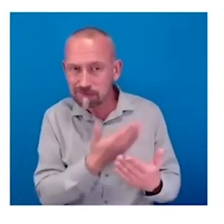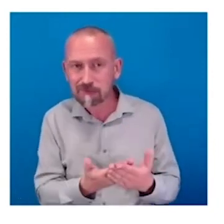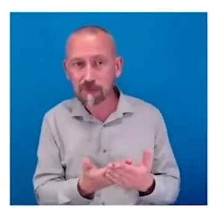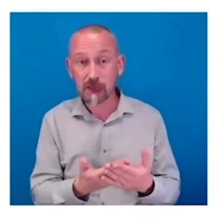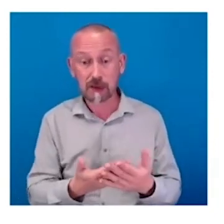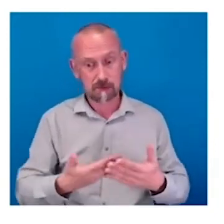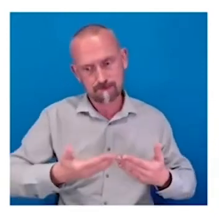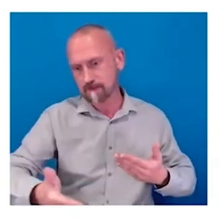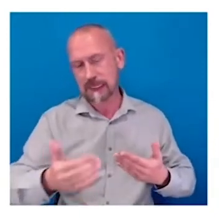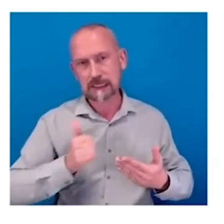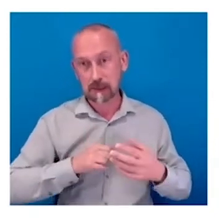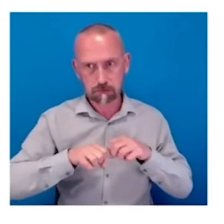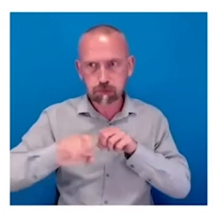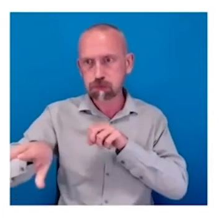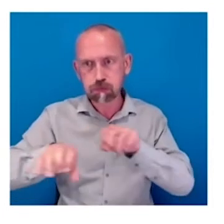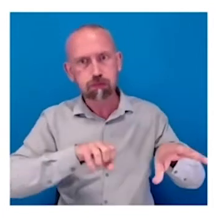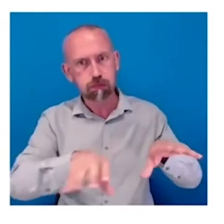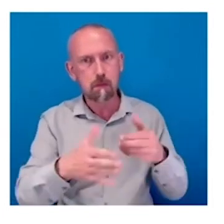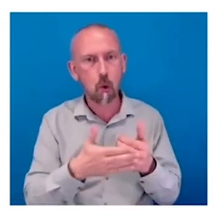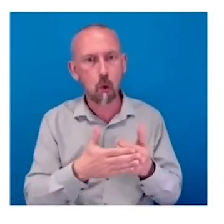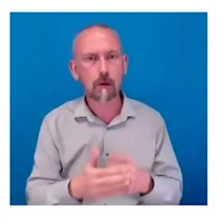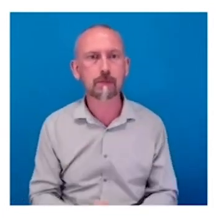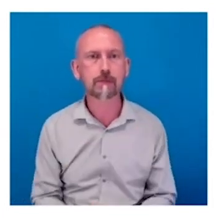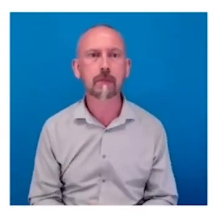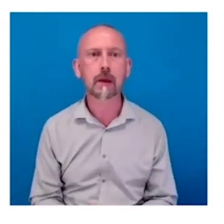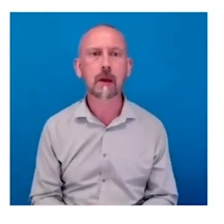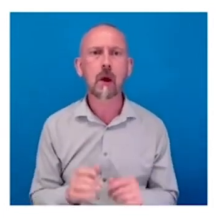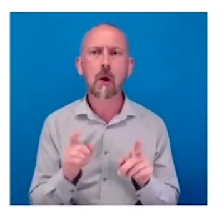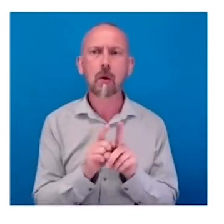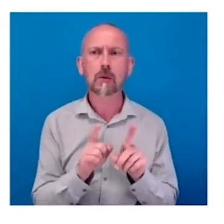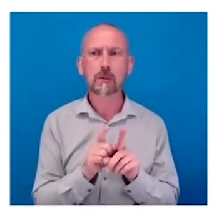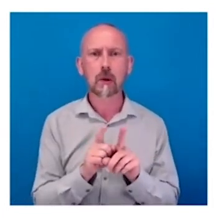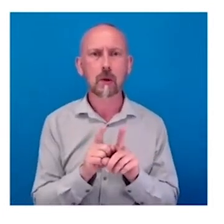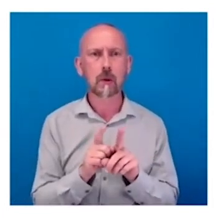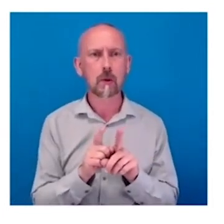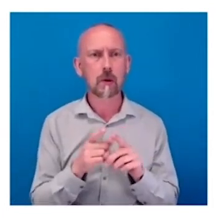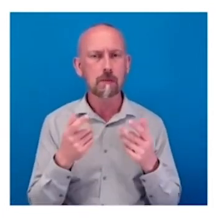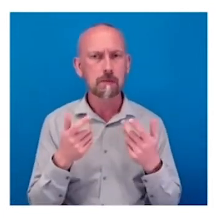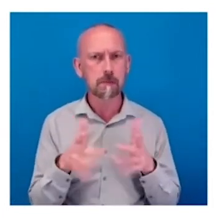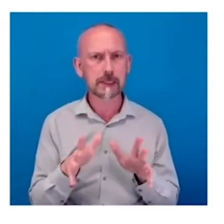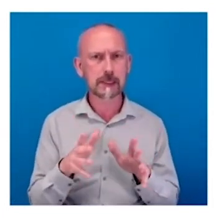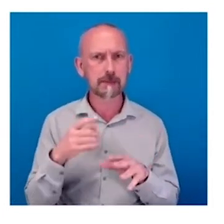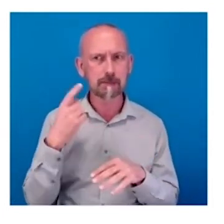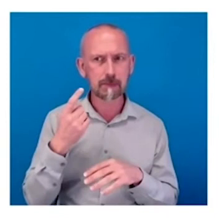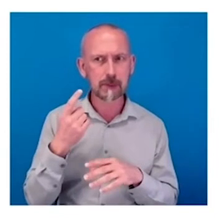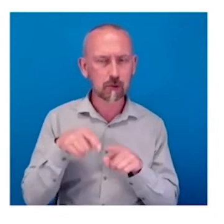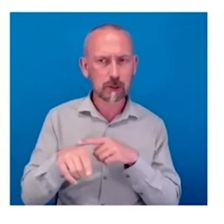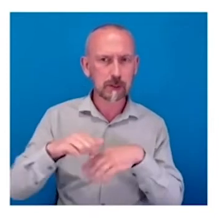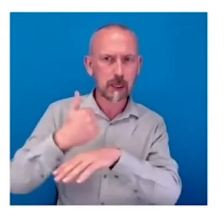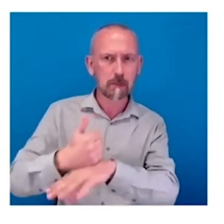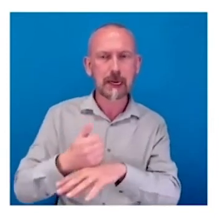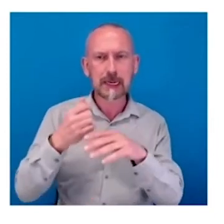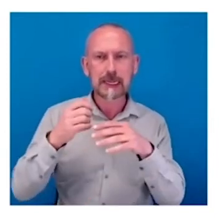coming months. We also built, using Soundscape, a Skyview visitor experience at